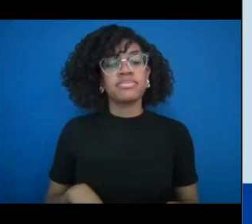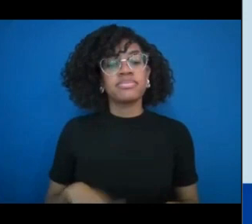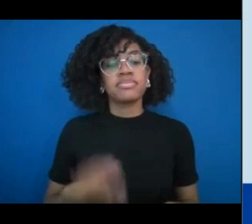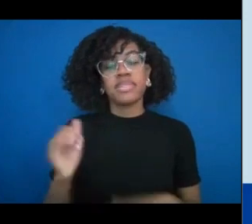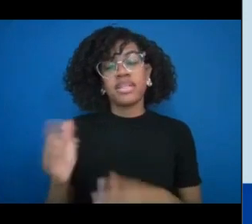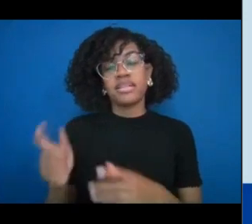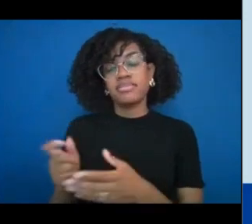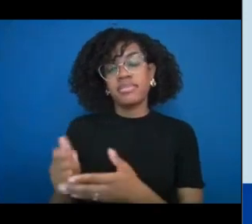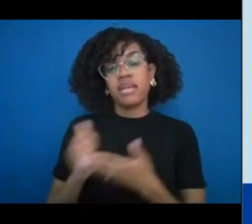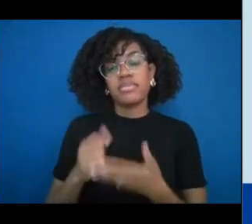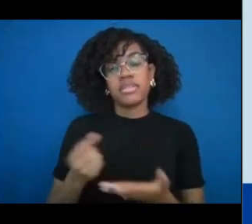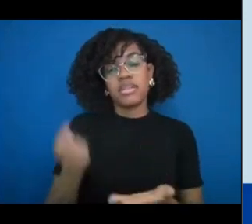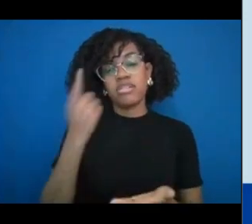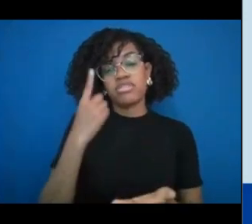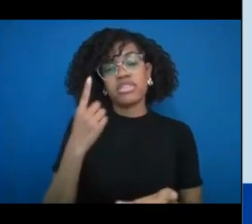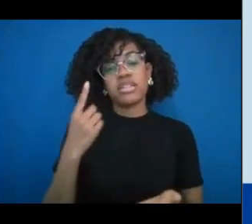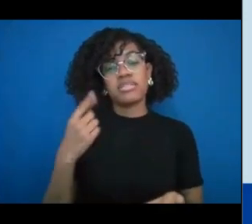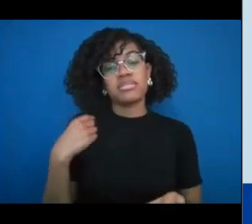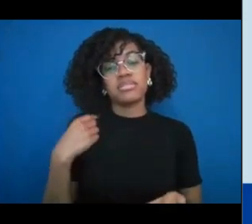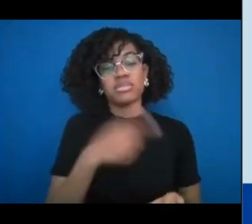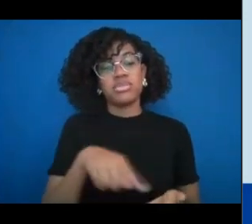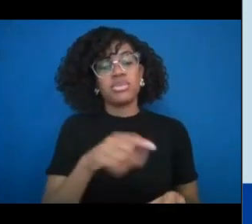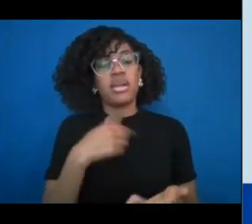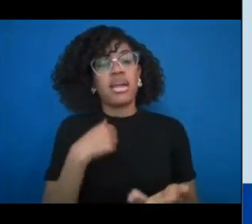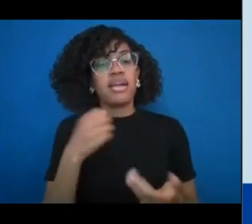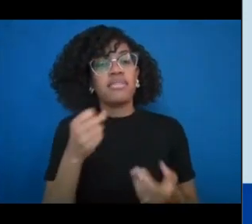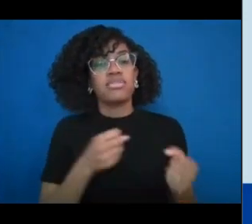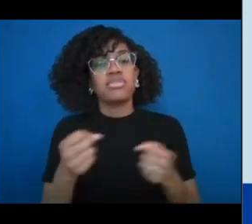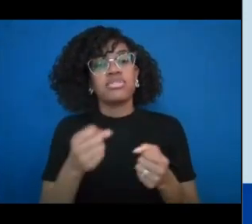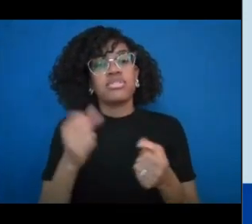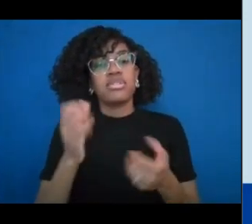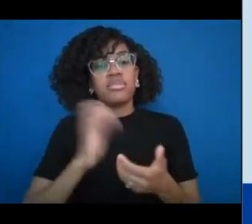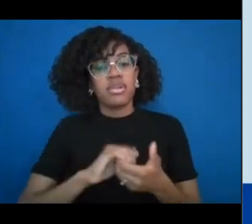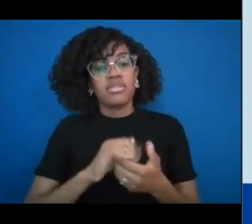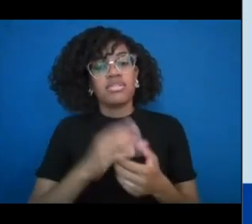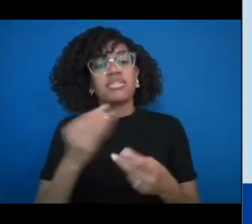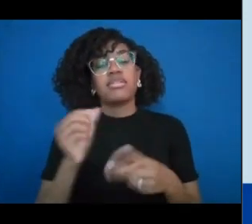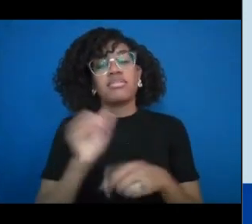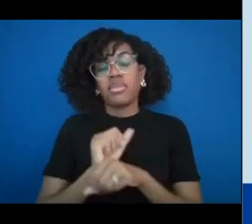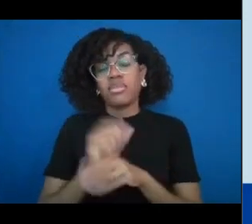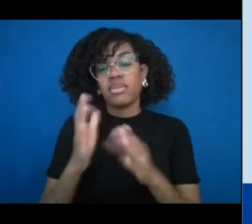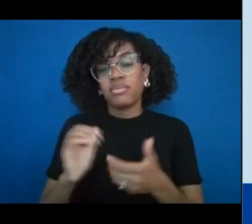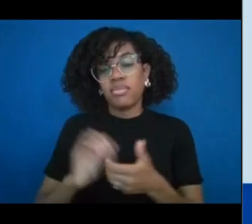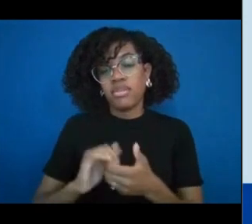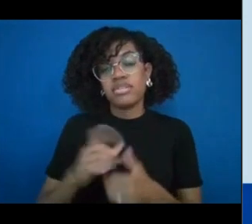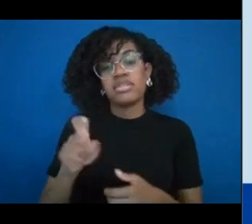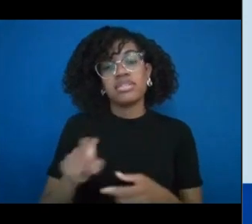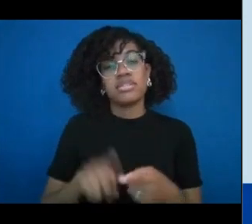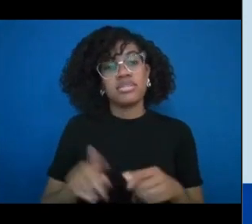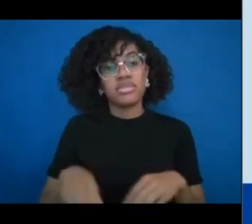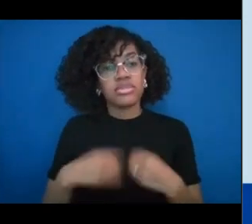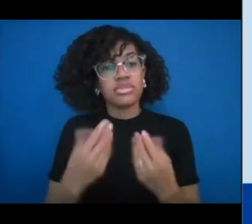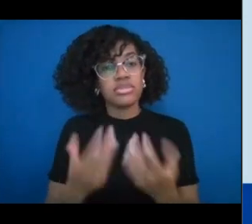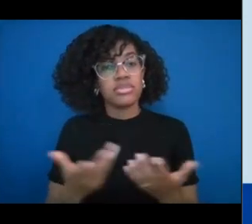sure you've got the strategic partners and employer partners needed to